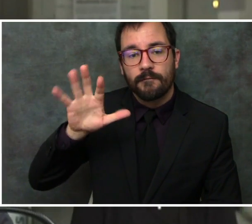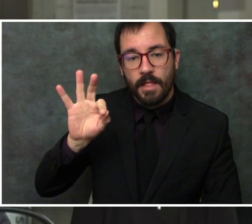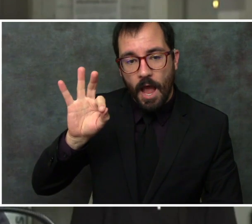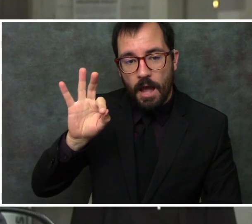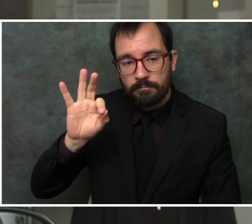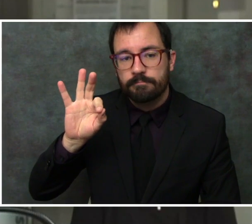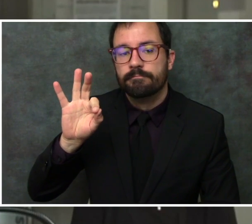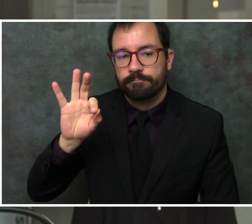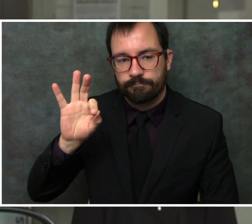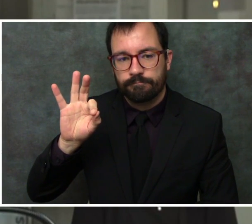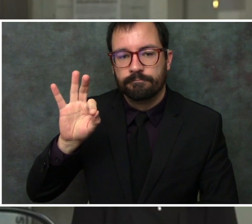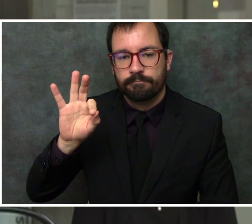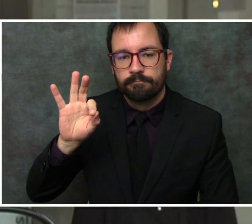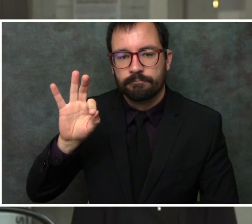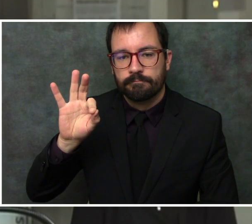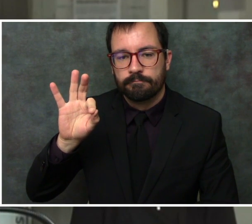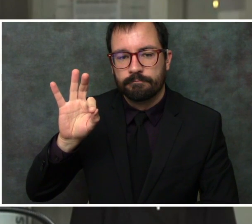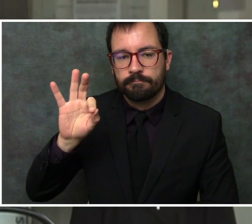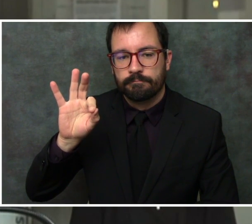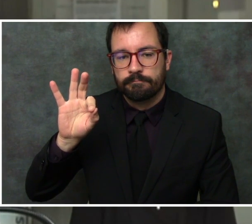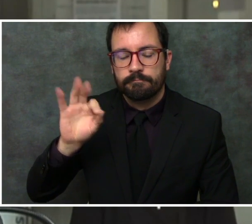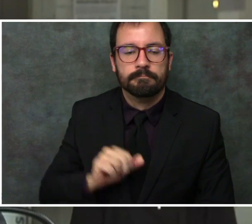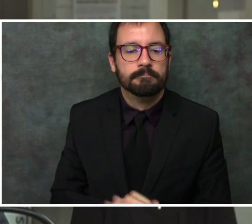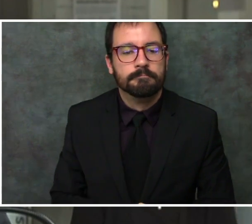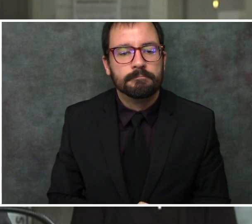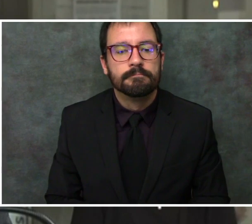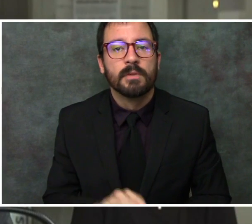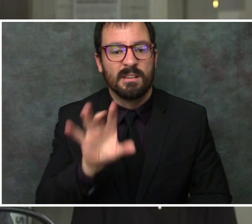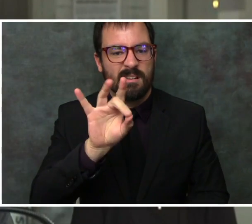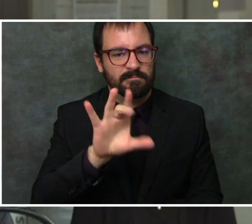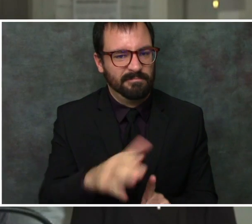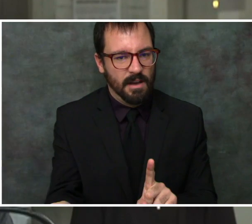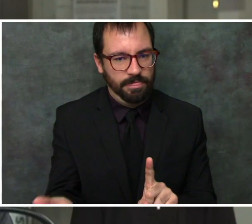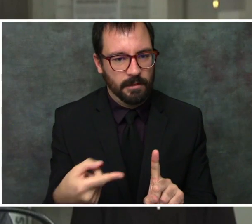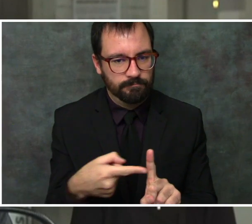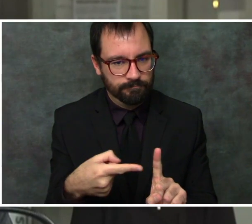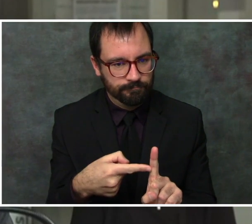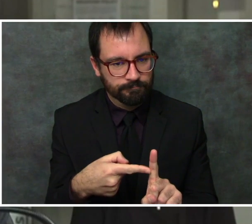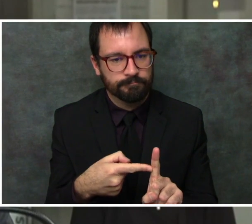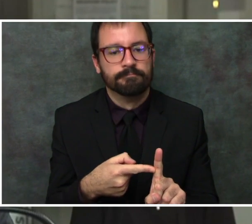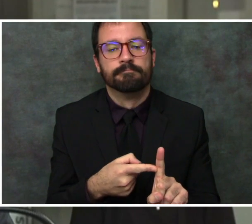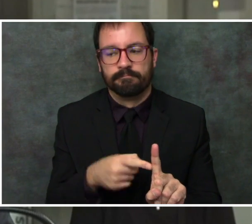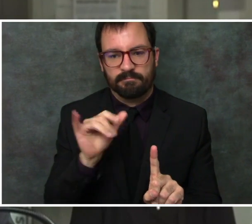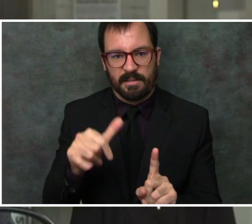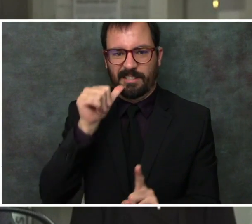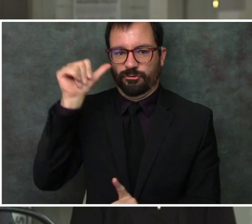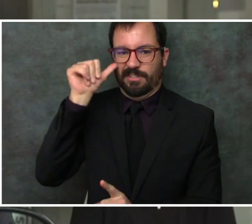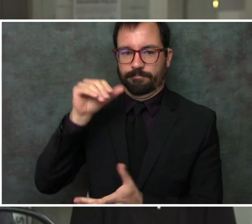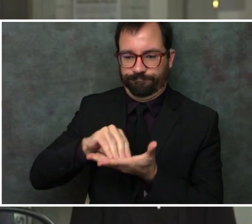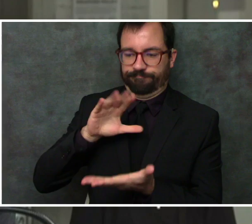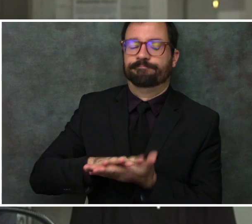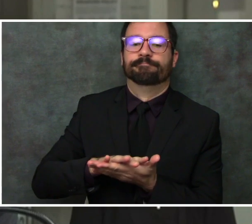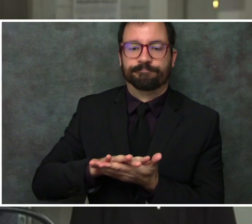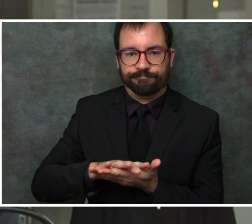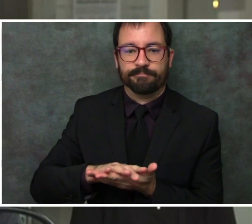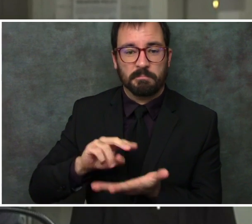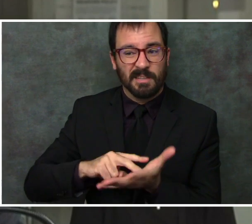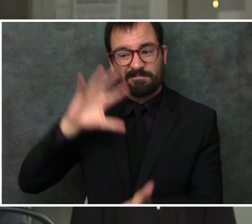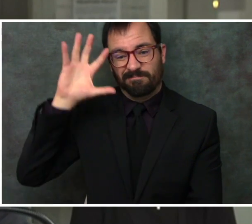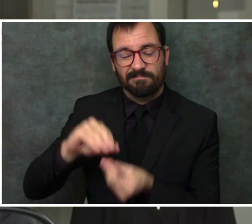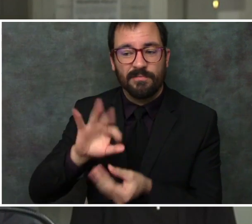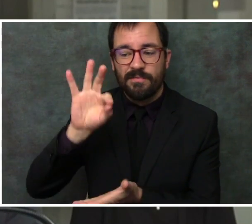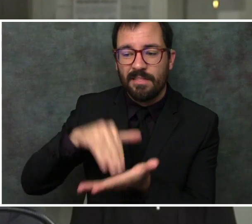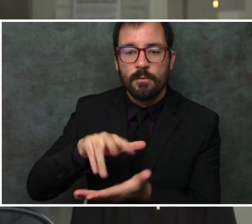133,359 confirmed cases in the Commonwealth. There were 8 deaths that were recorded yesterday for a total of 9,323 deaths.